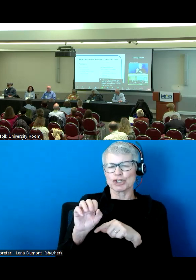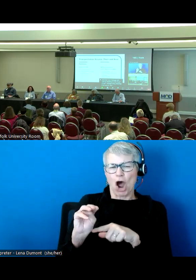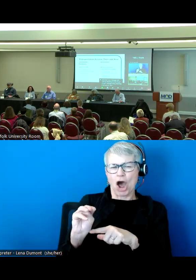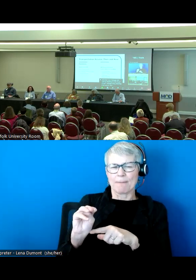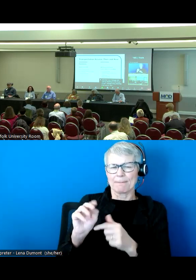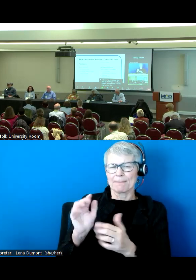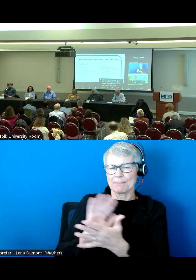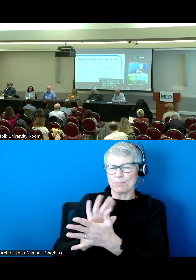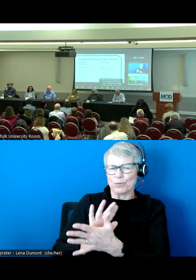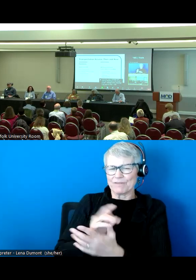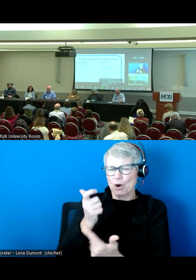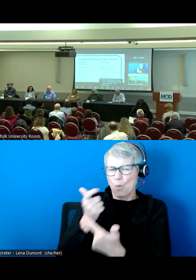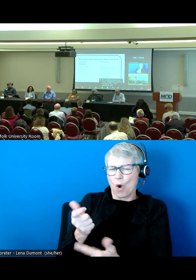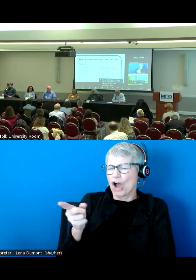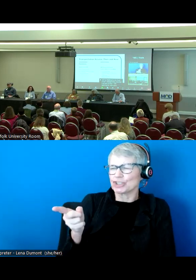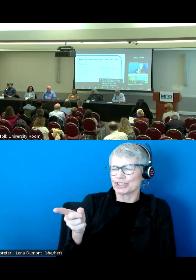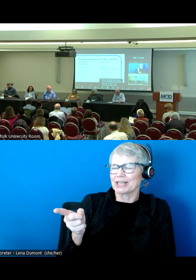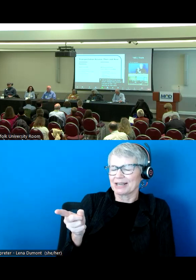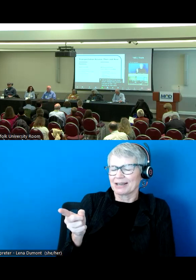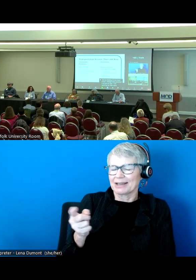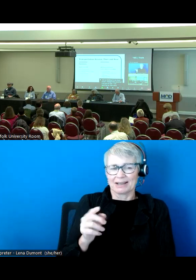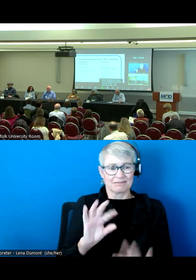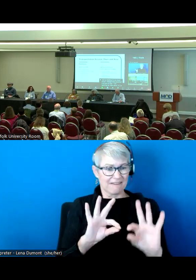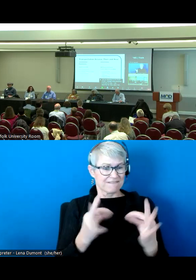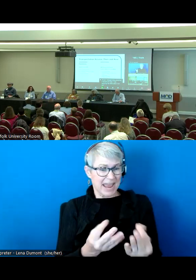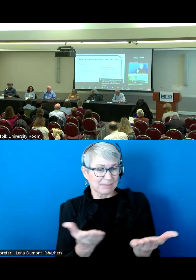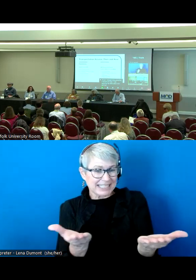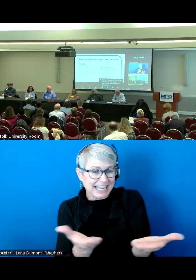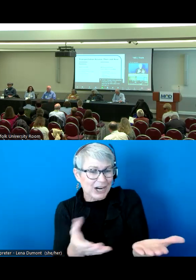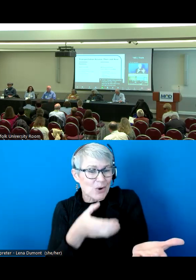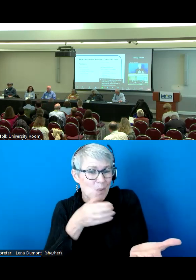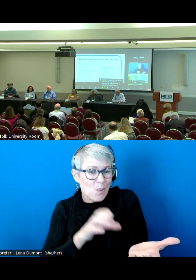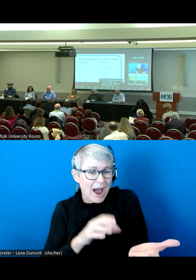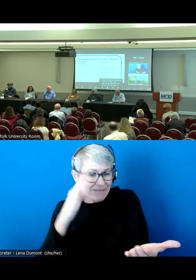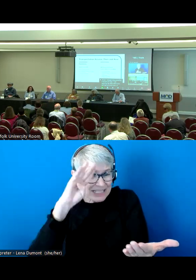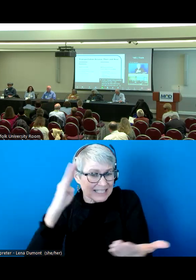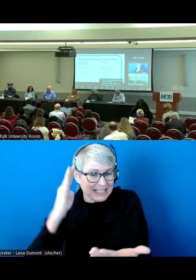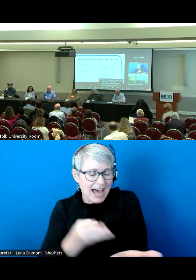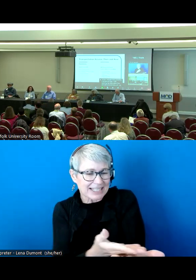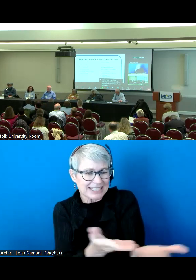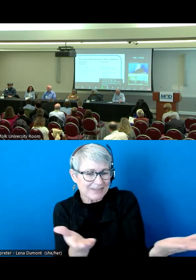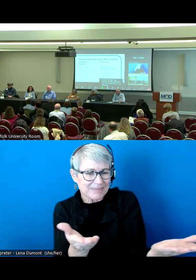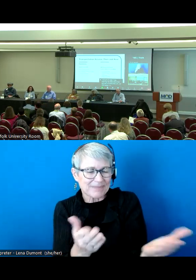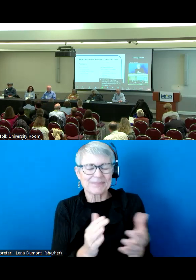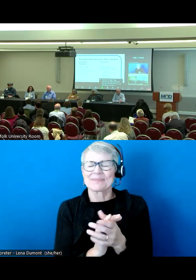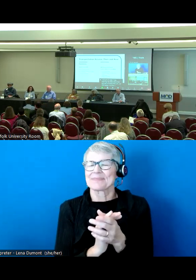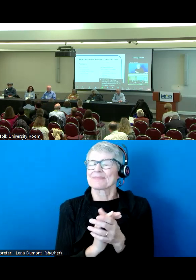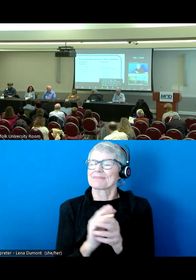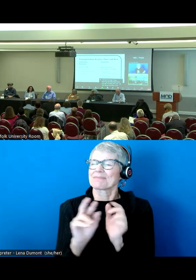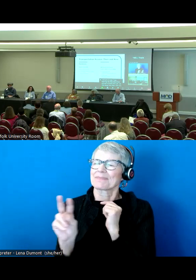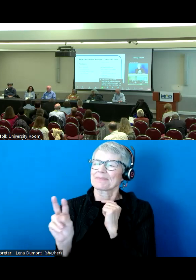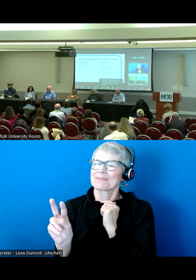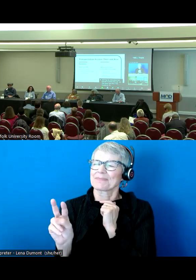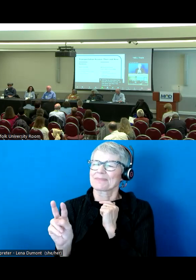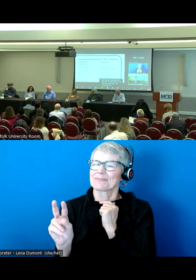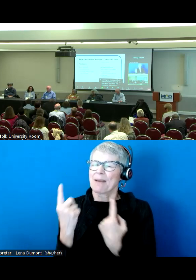here, all I could think about was when I first moved into the position I hold now, I